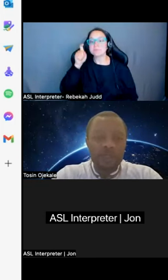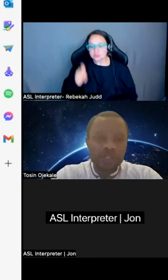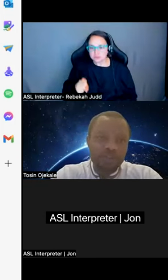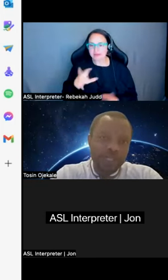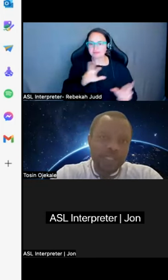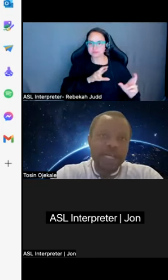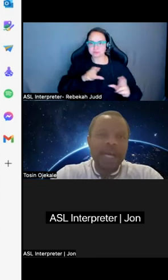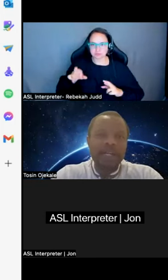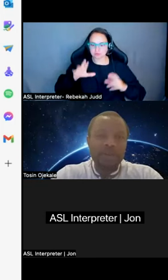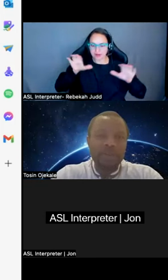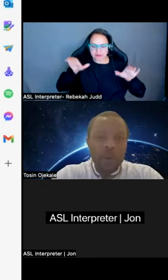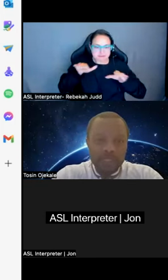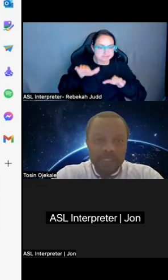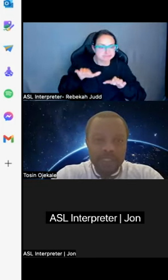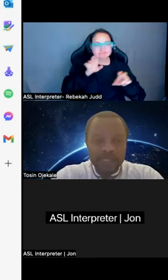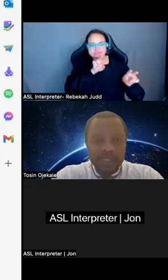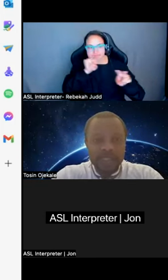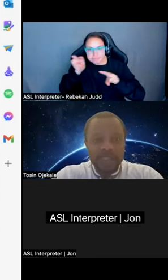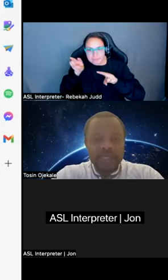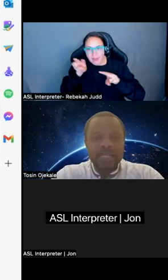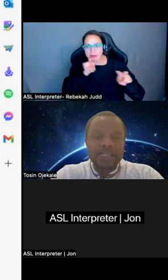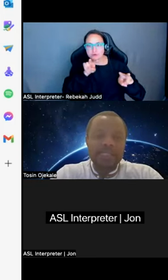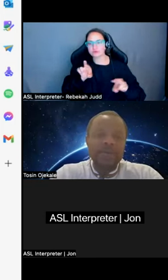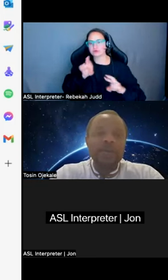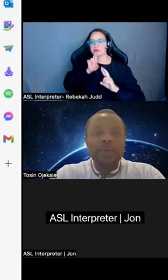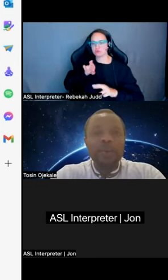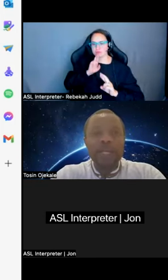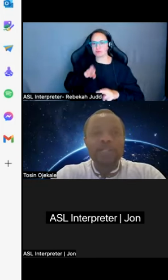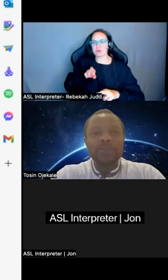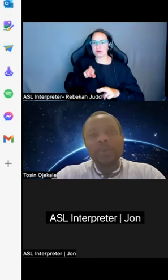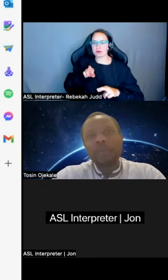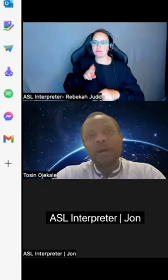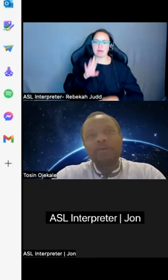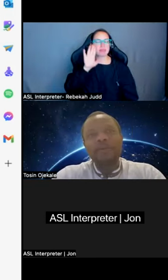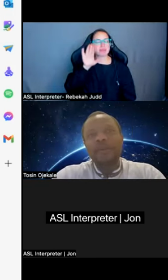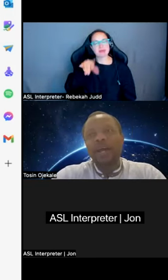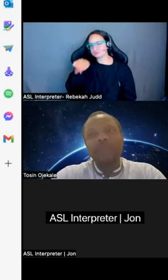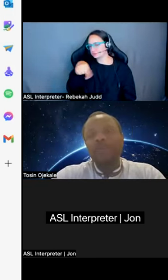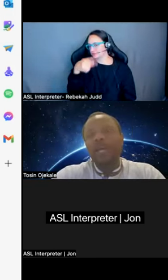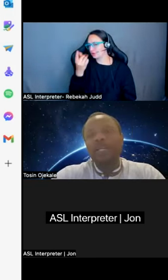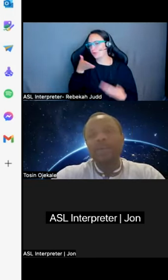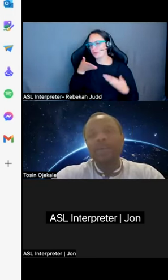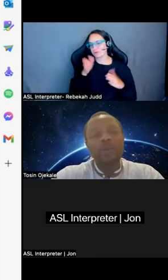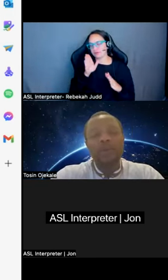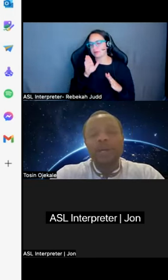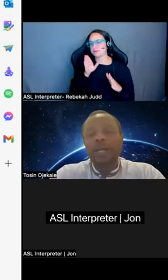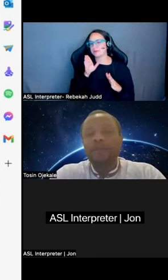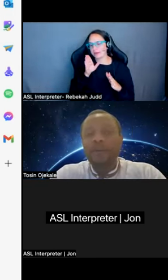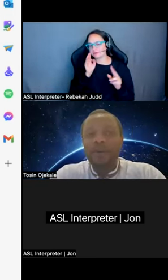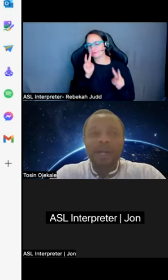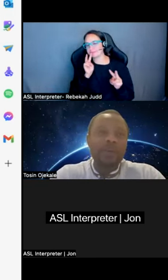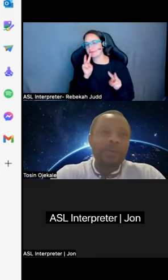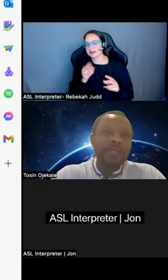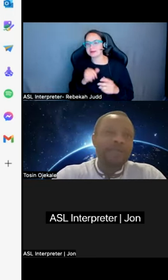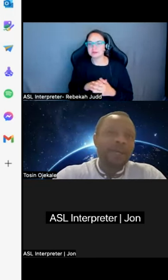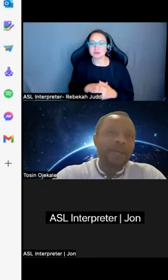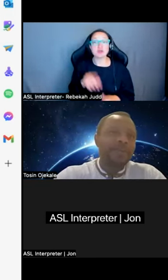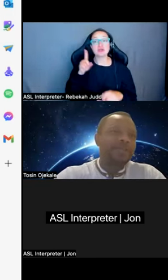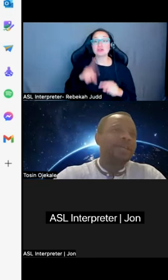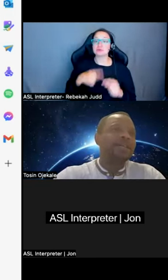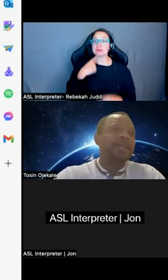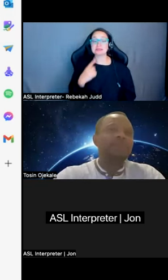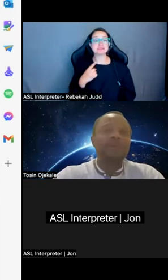your monitoring and reporting. That's the only way to go about fire. So you can't say, oh, every of our equipment is